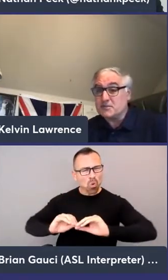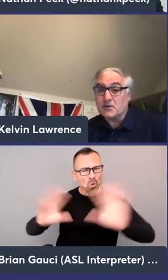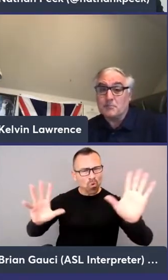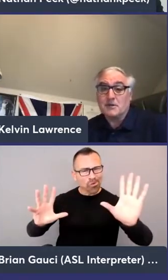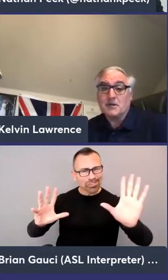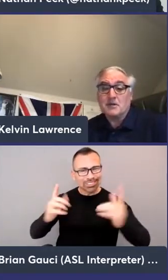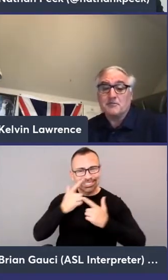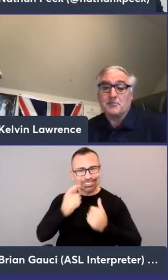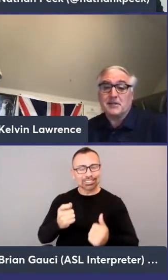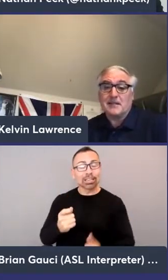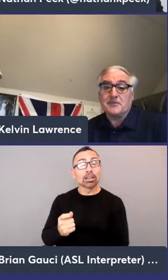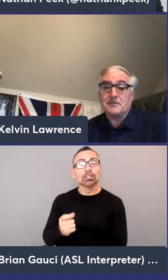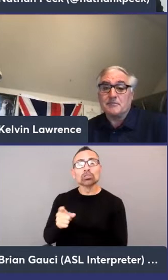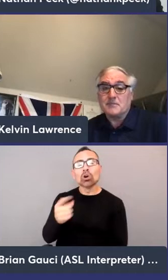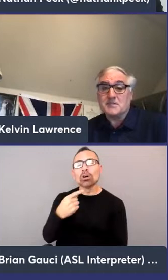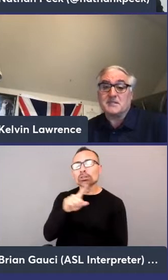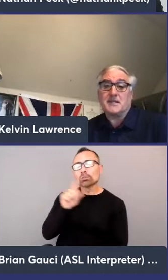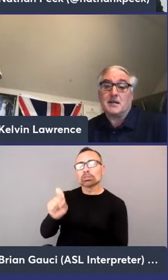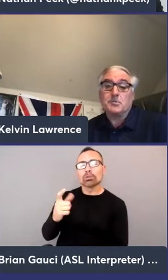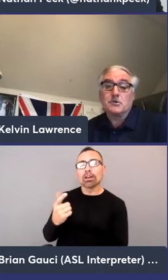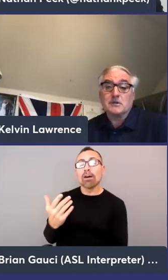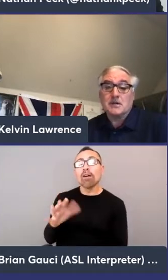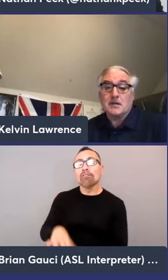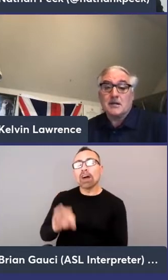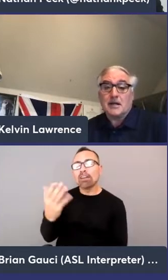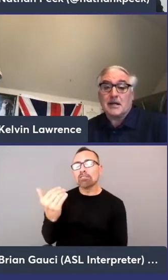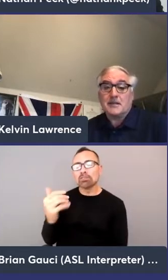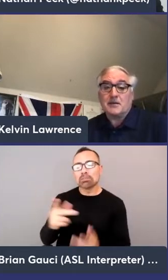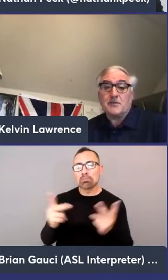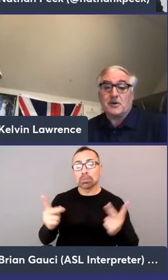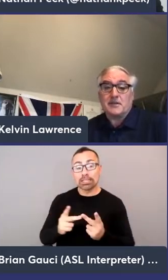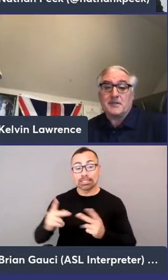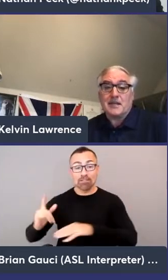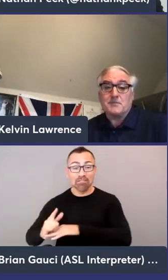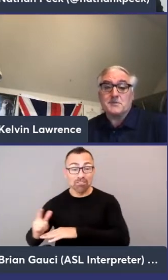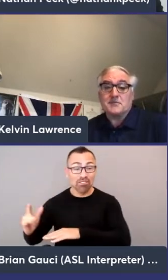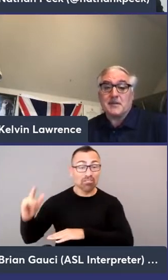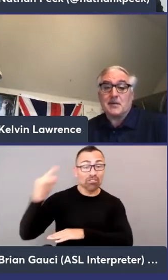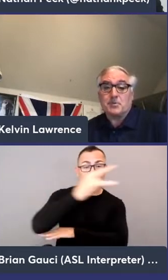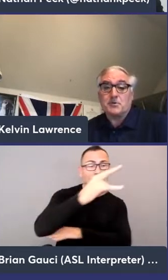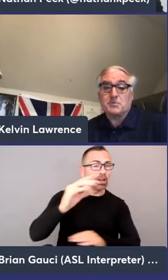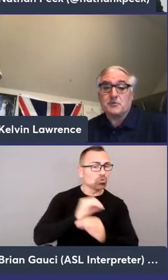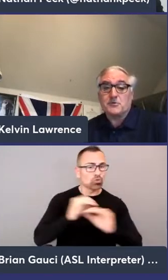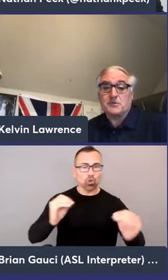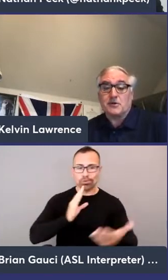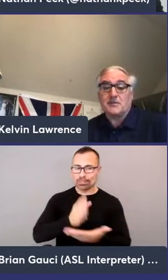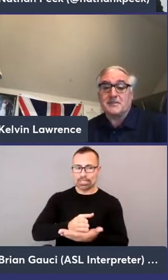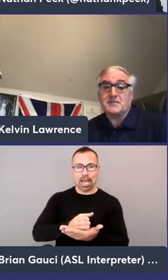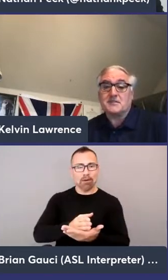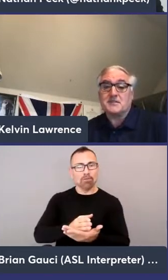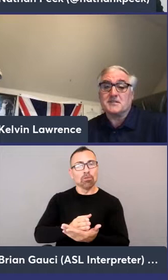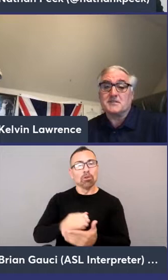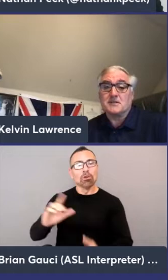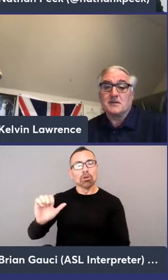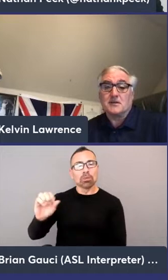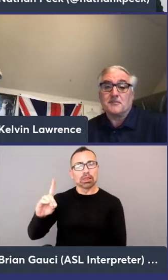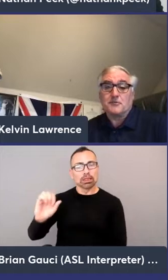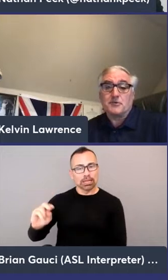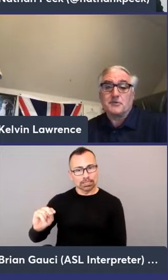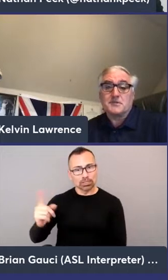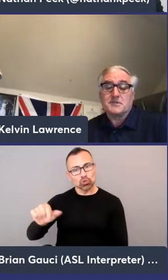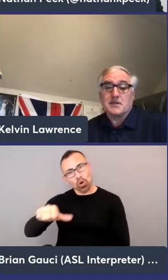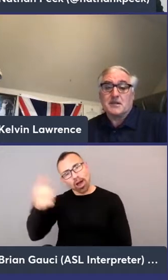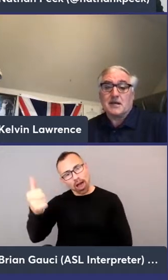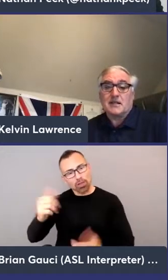to nonstop from the London City Airport. And here we've got the names of the airports. We've also got the distances of